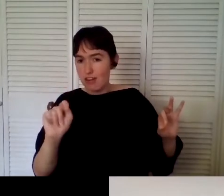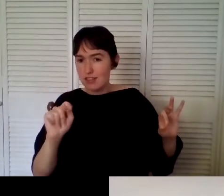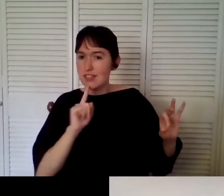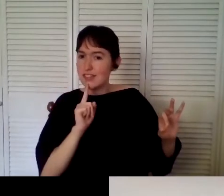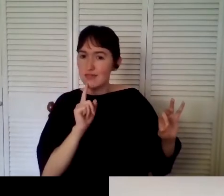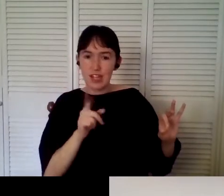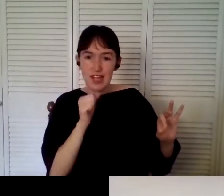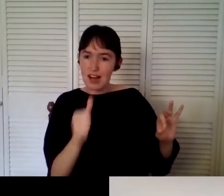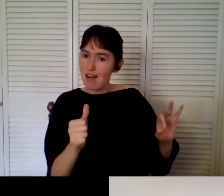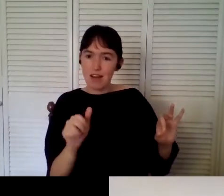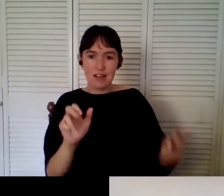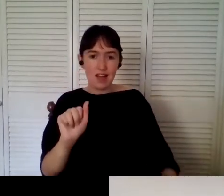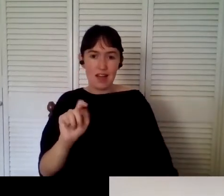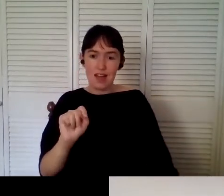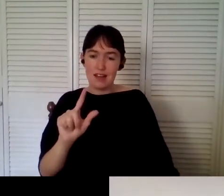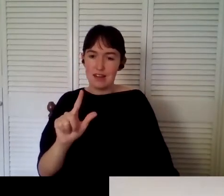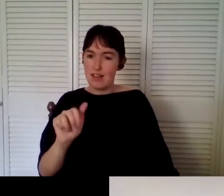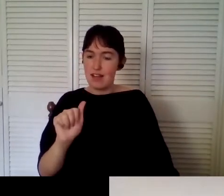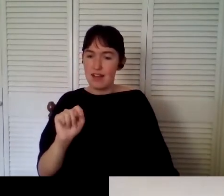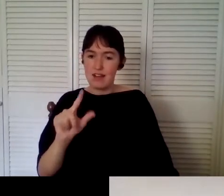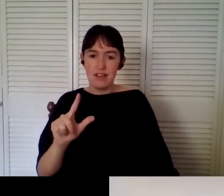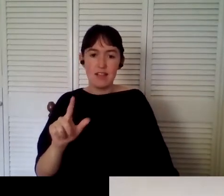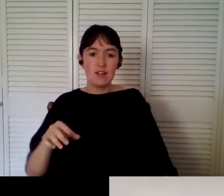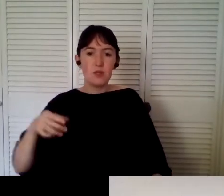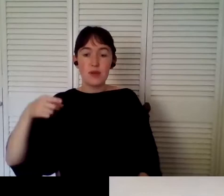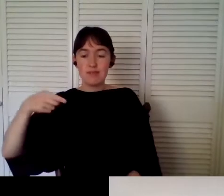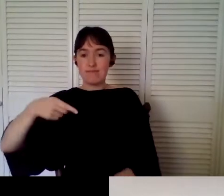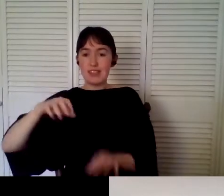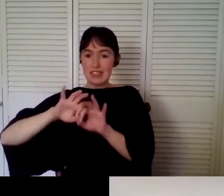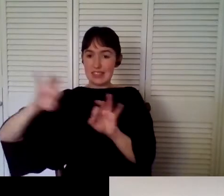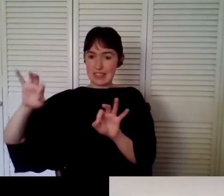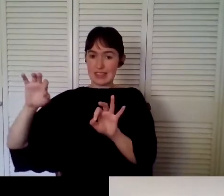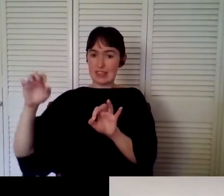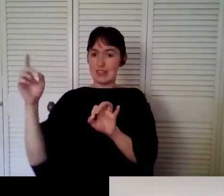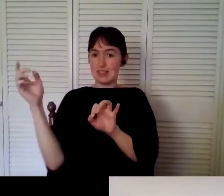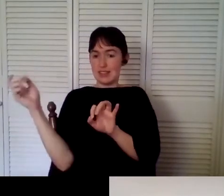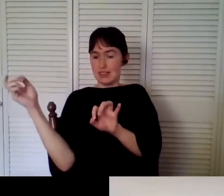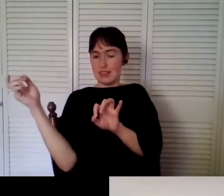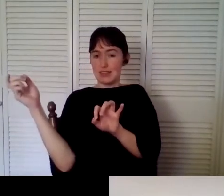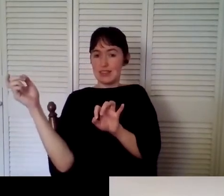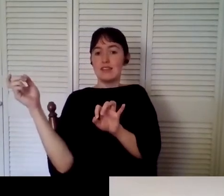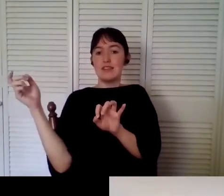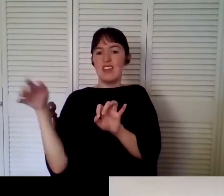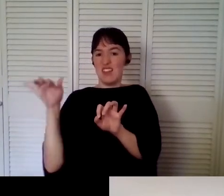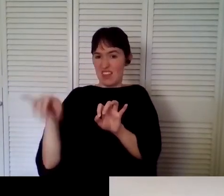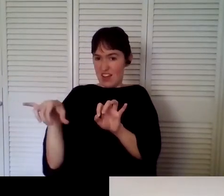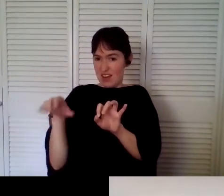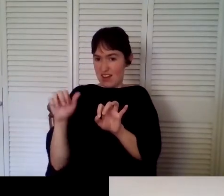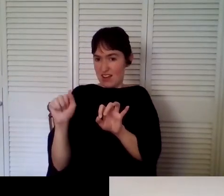this would be an atlatl. It's a 2-foot long stick with a handle on one end and a hook on the other